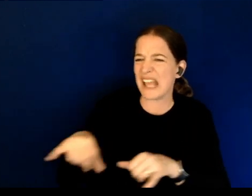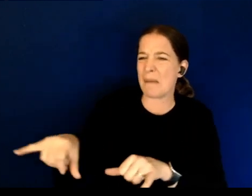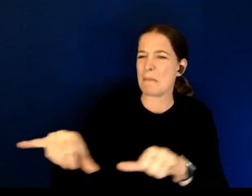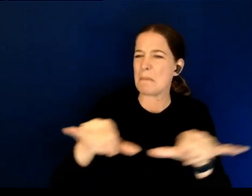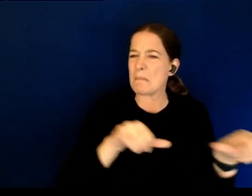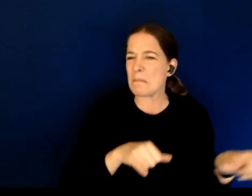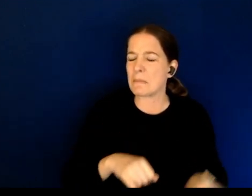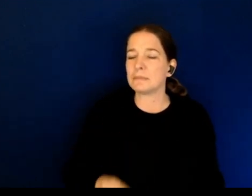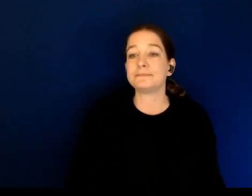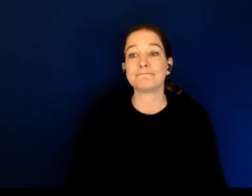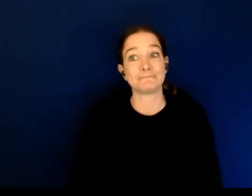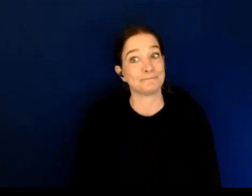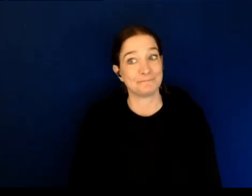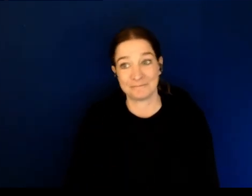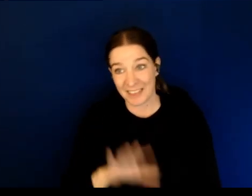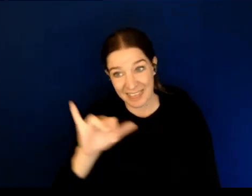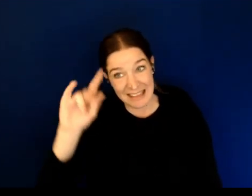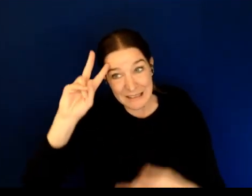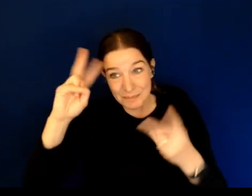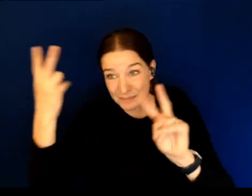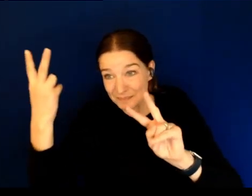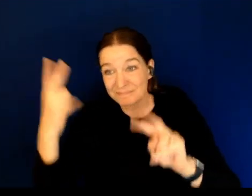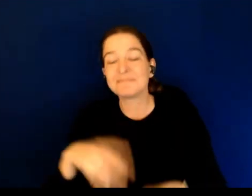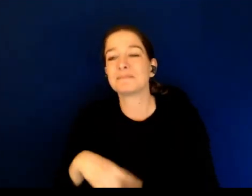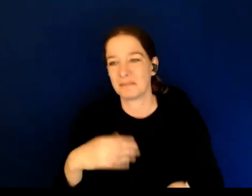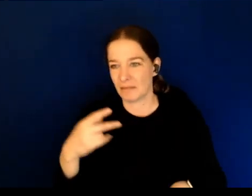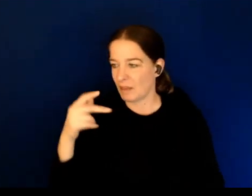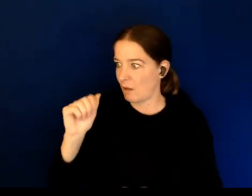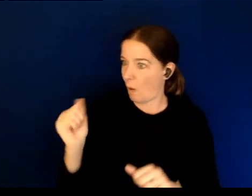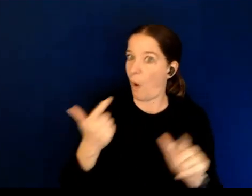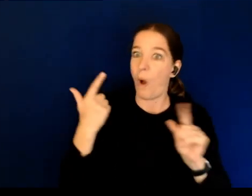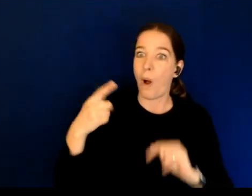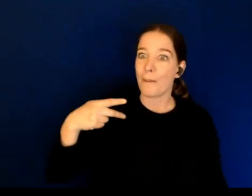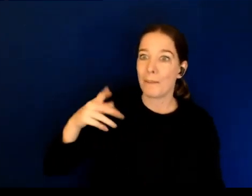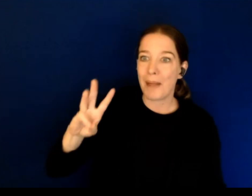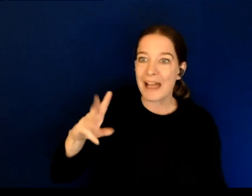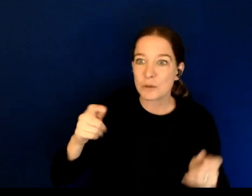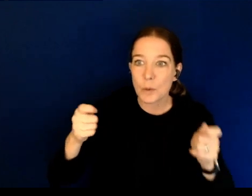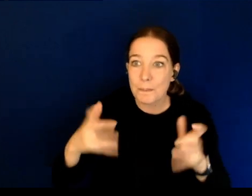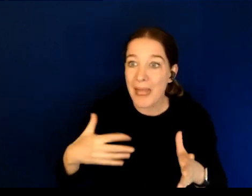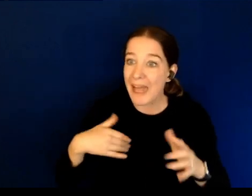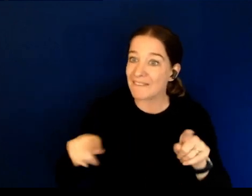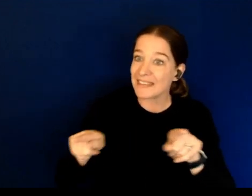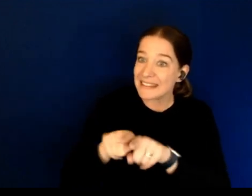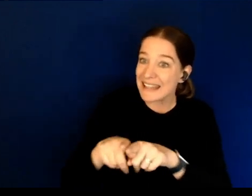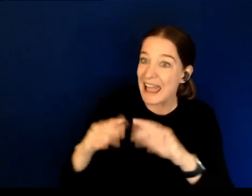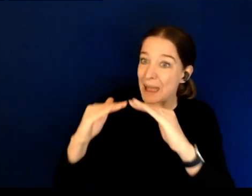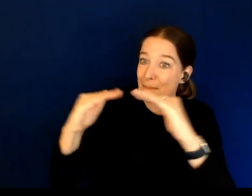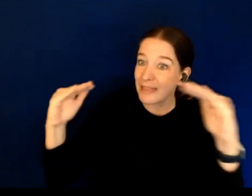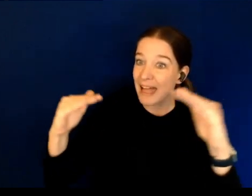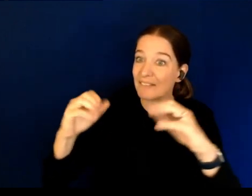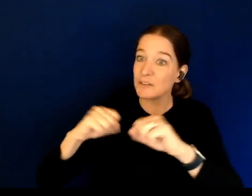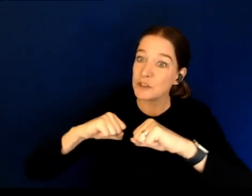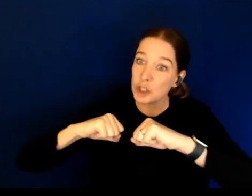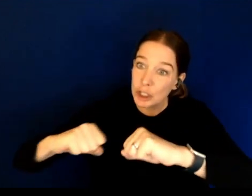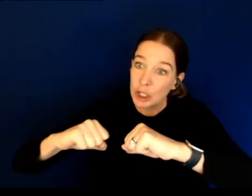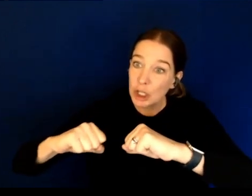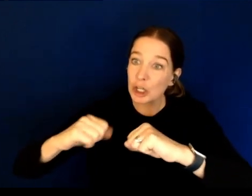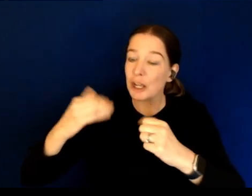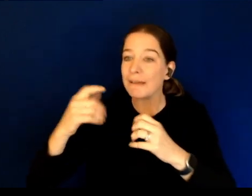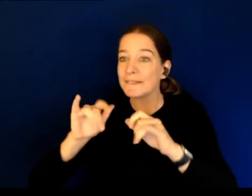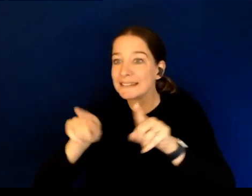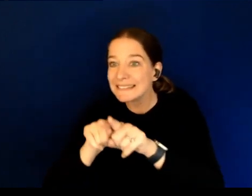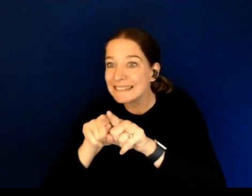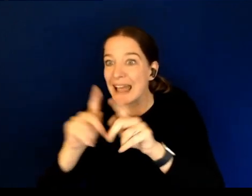that all password managers offer the same level of security and features. However, different